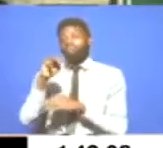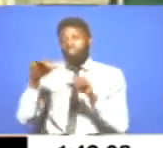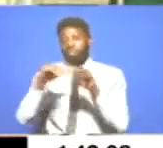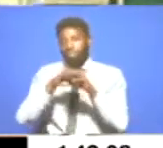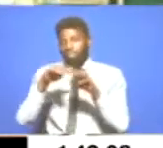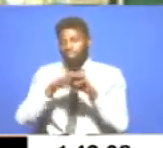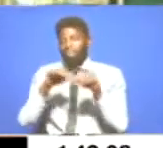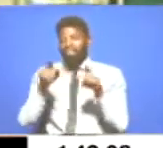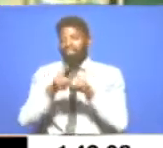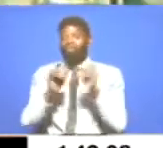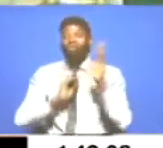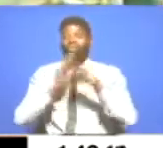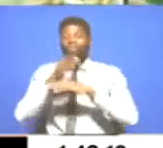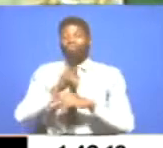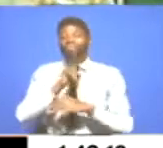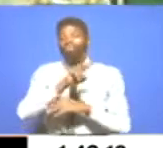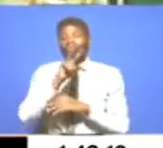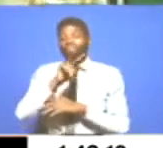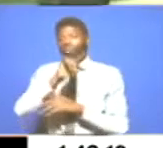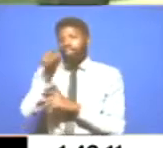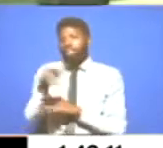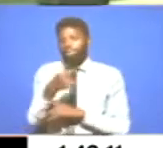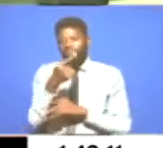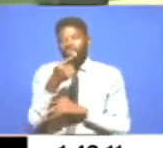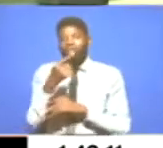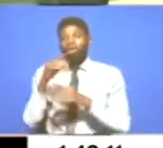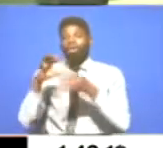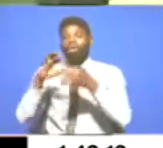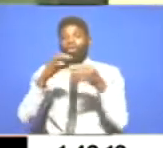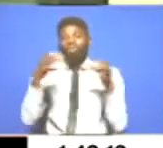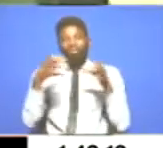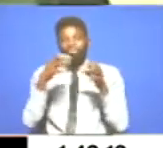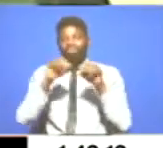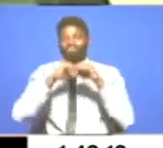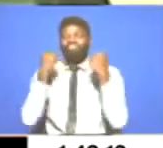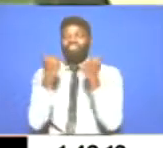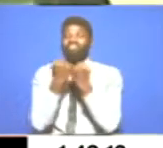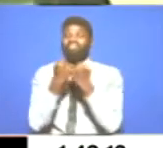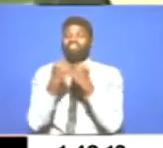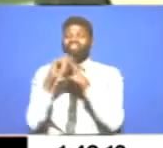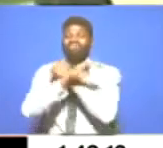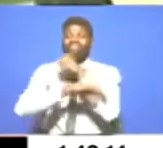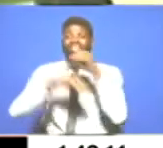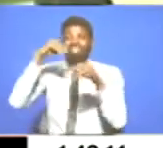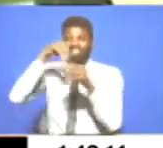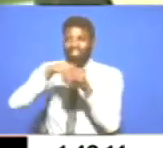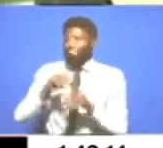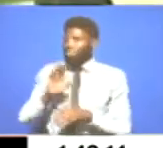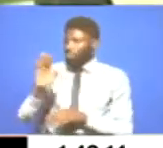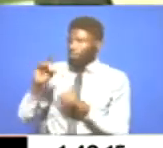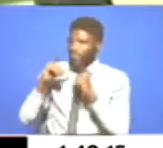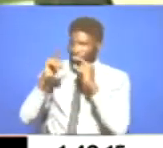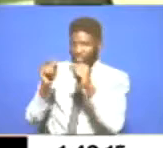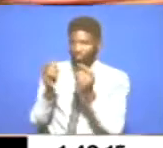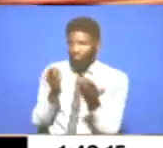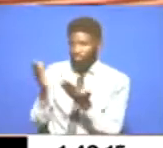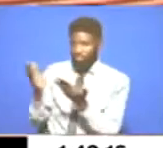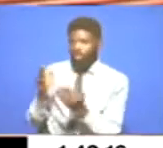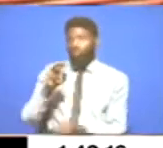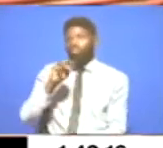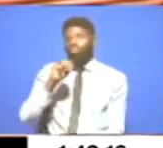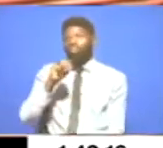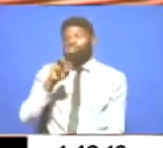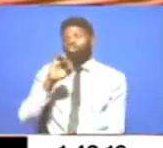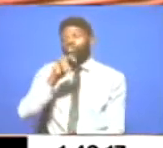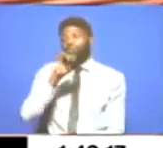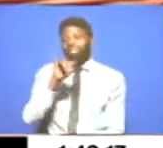cooperative societies that cut across the country. His conferment note reads, "He, Gideon Muriuki, has retained the